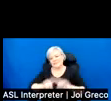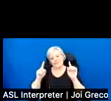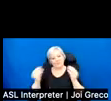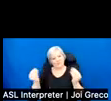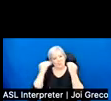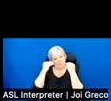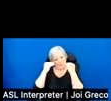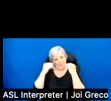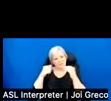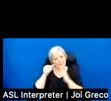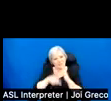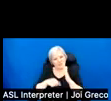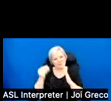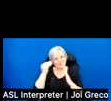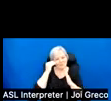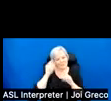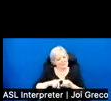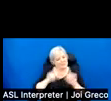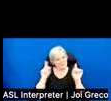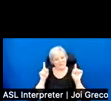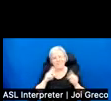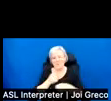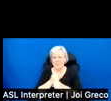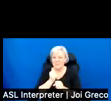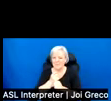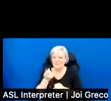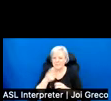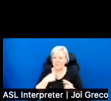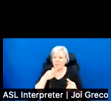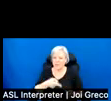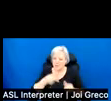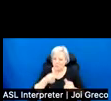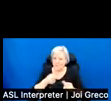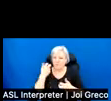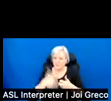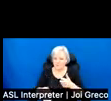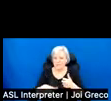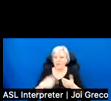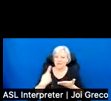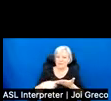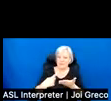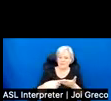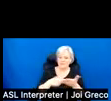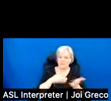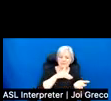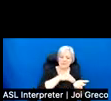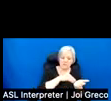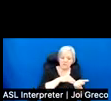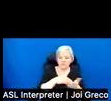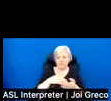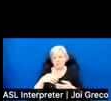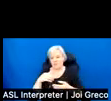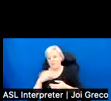device on the individual. So it does create a little bit of discussion between the doctors and